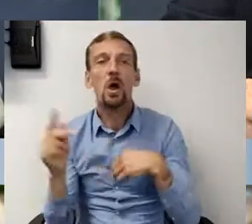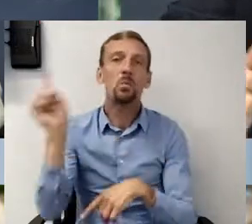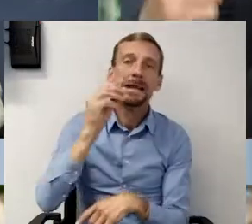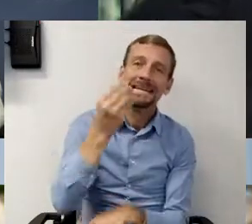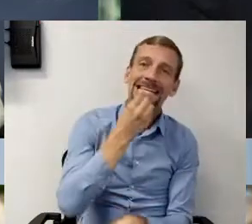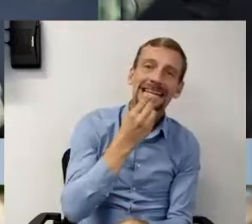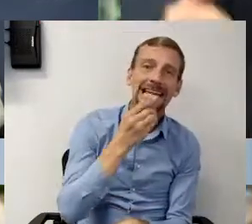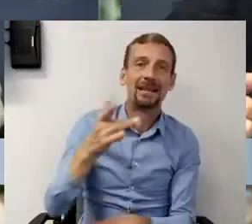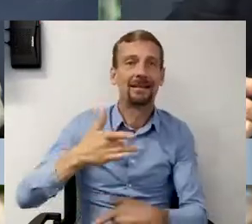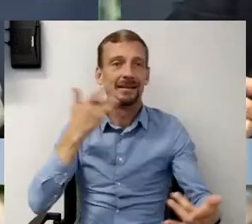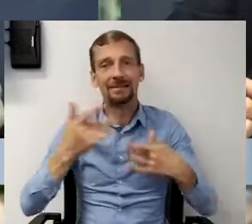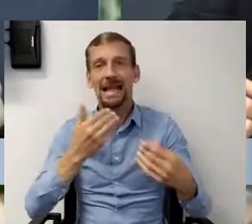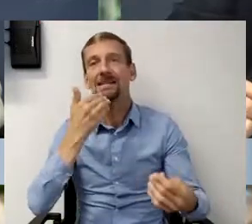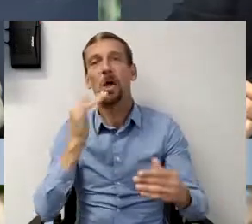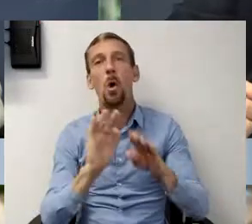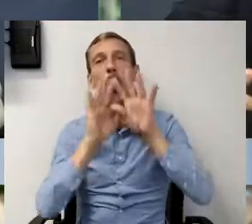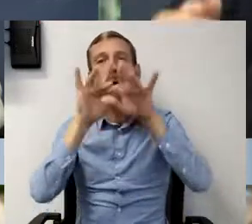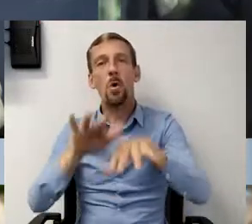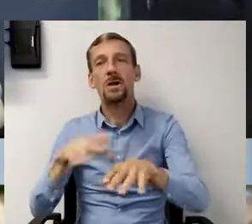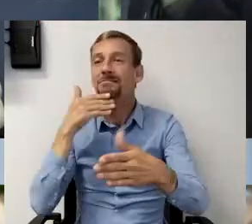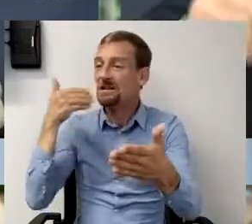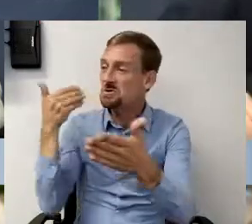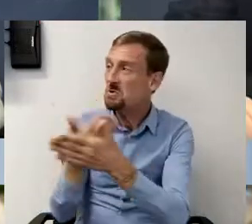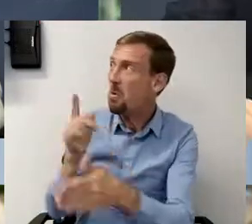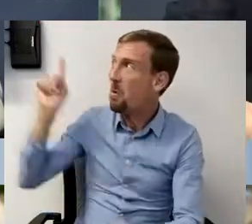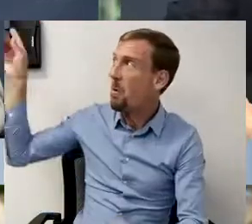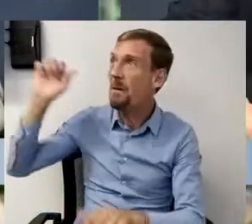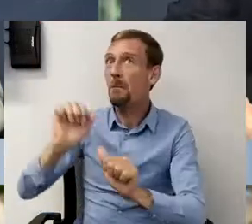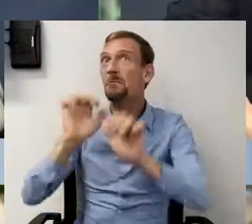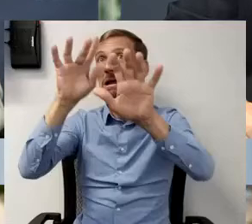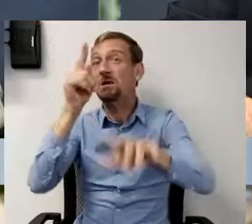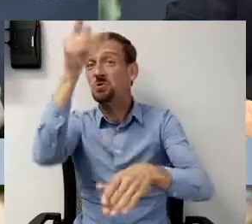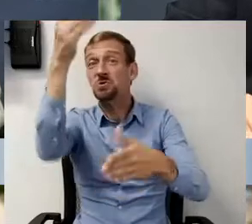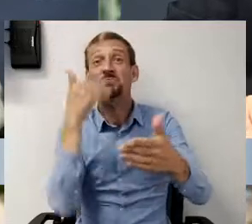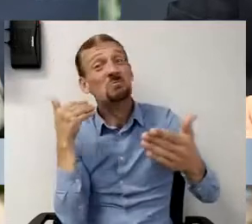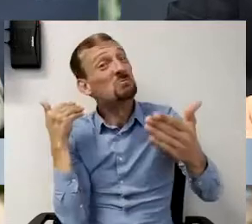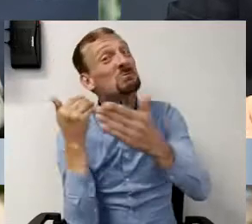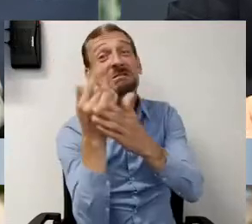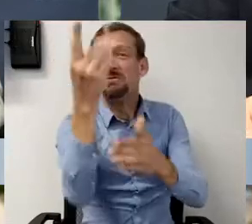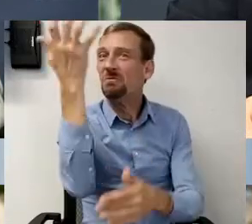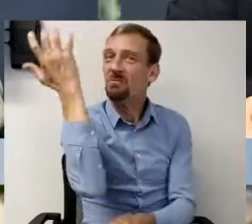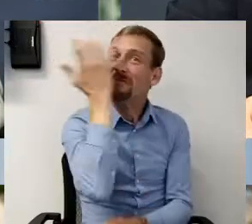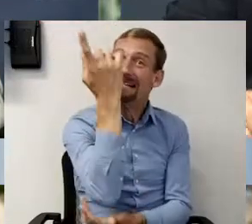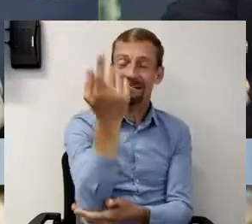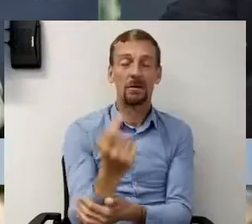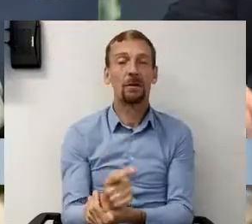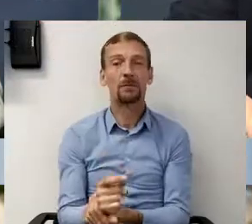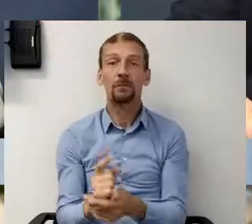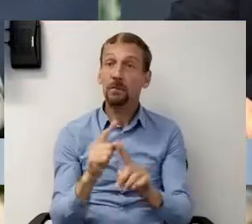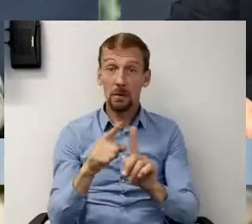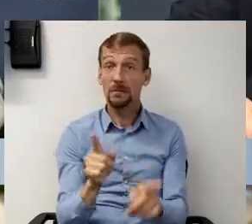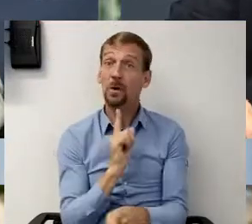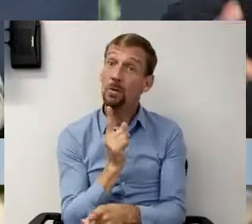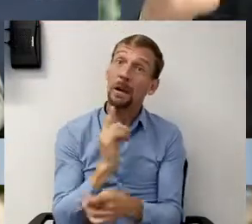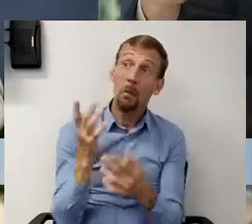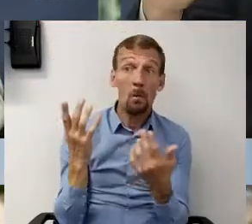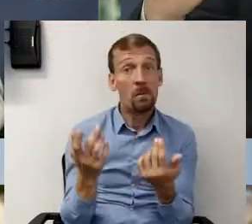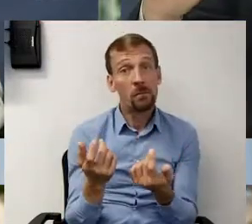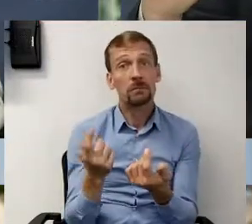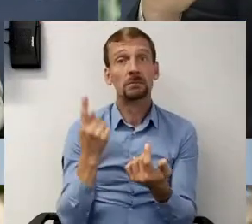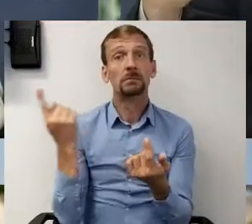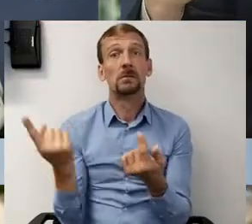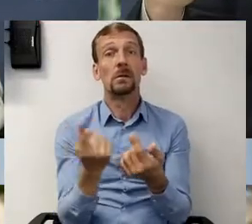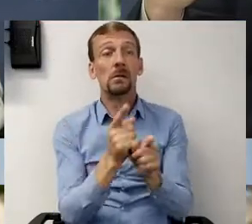and they were delighted to hear the ocean's only a couple hours away and the mountains are less than that. But yeah, so they also